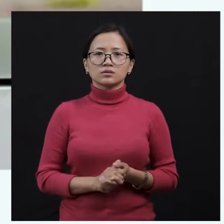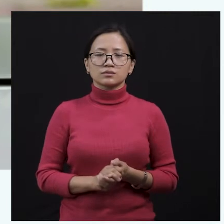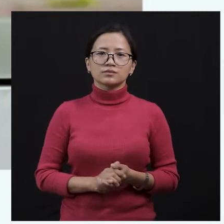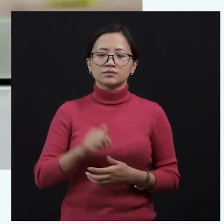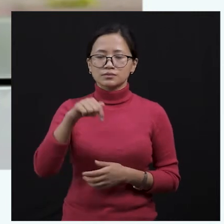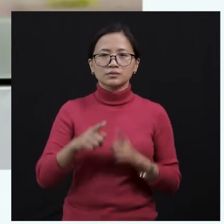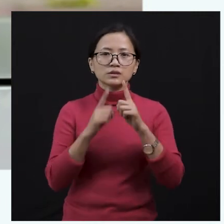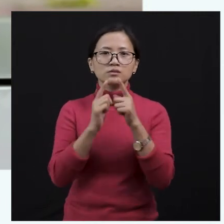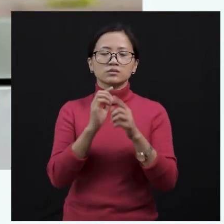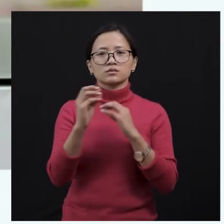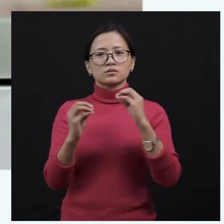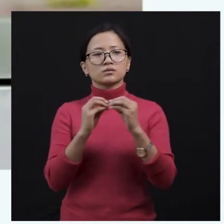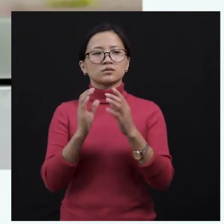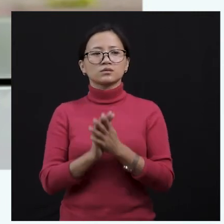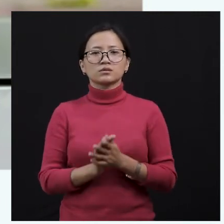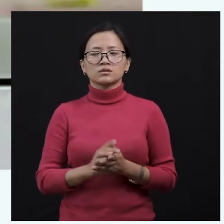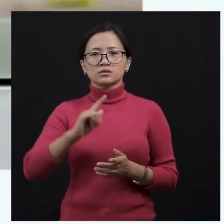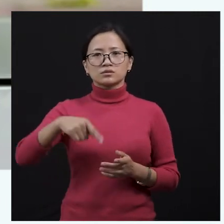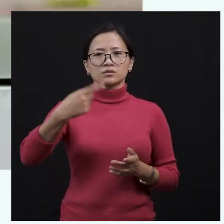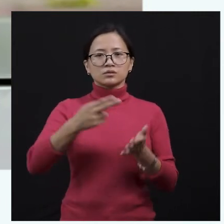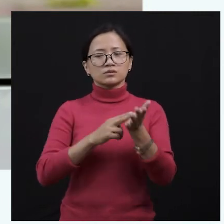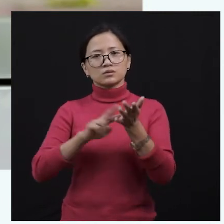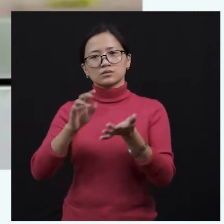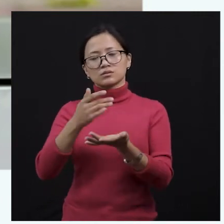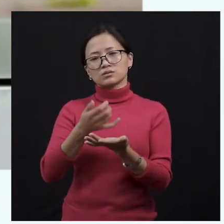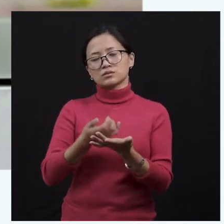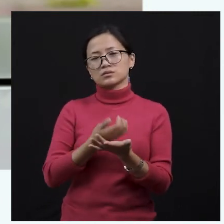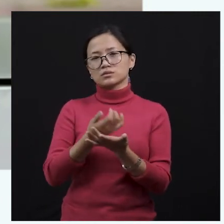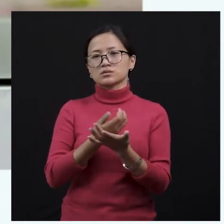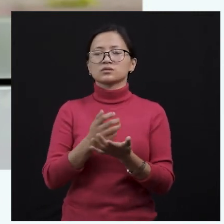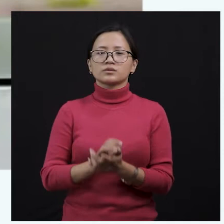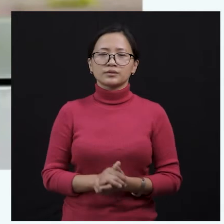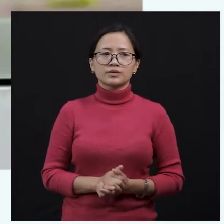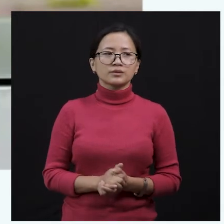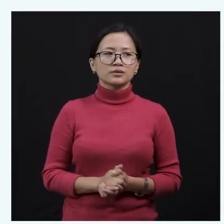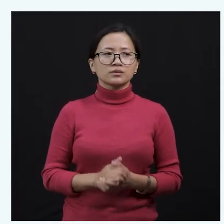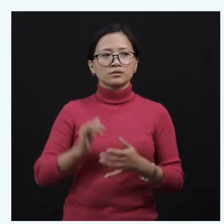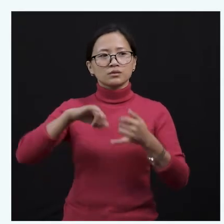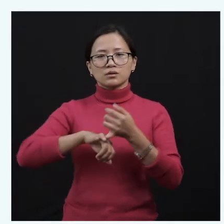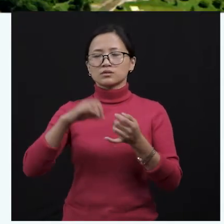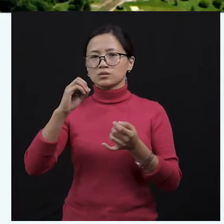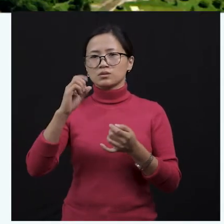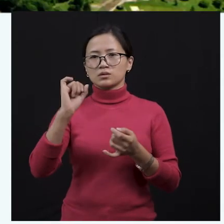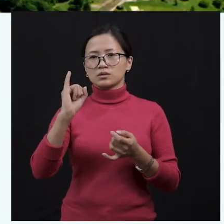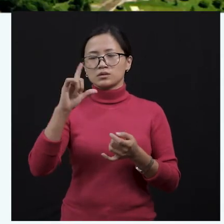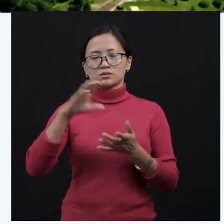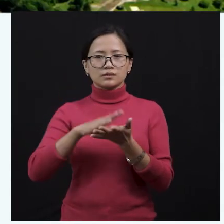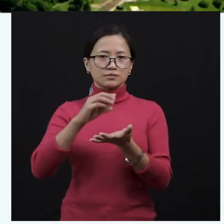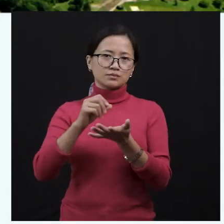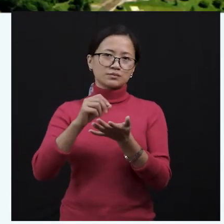we will discuss about our next natural resources, that is soil.